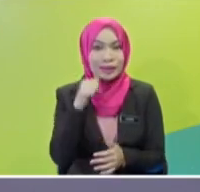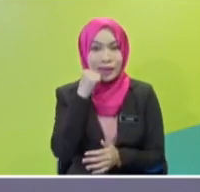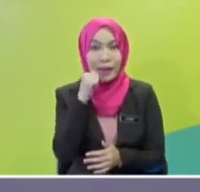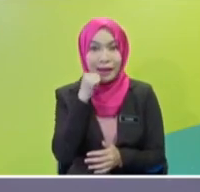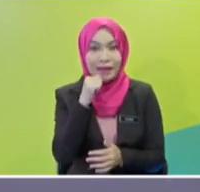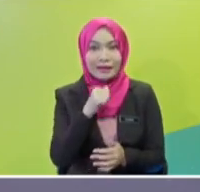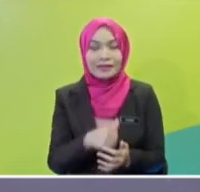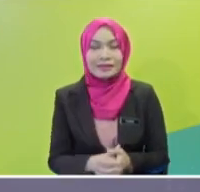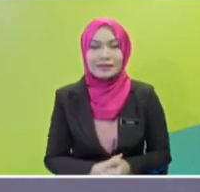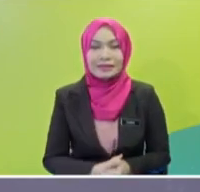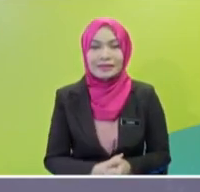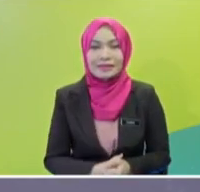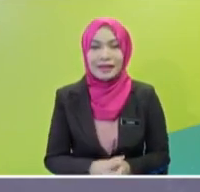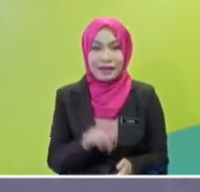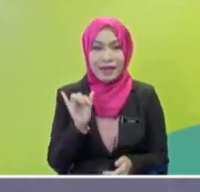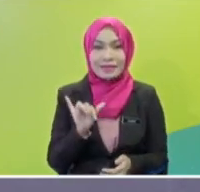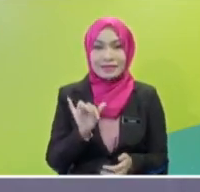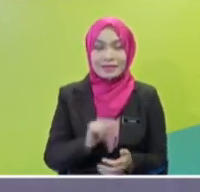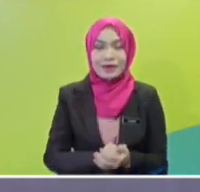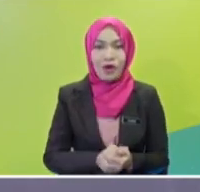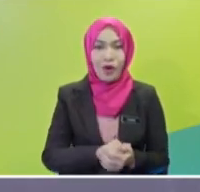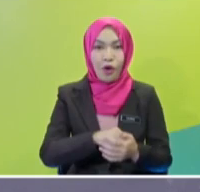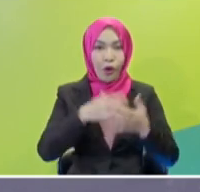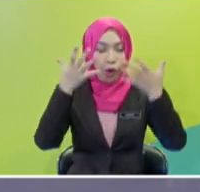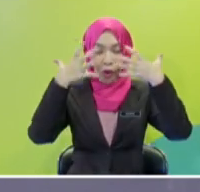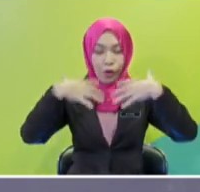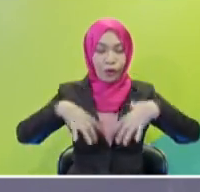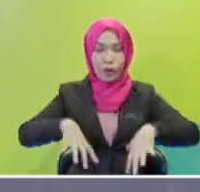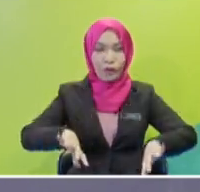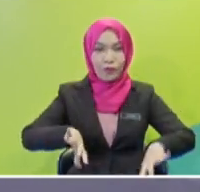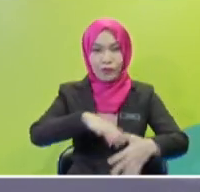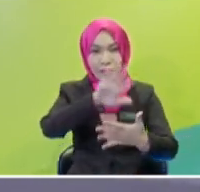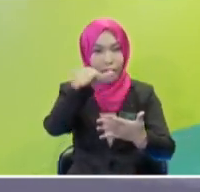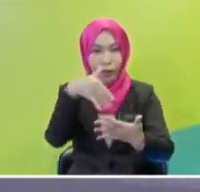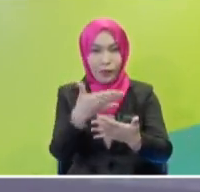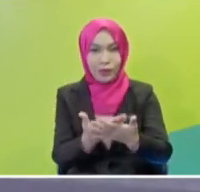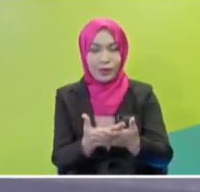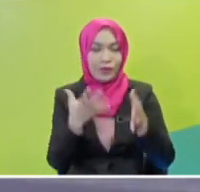Haha. All over the dress.